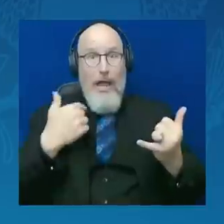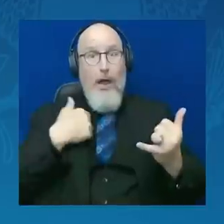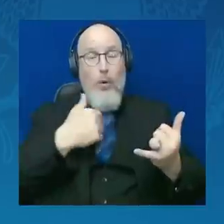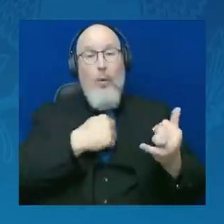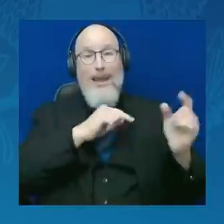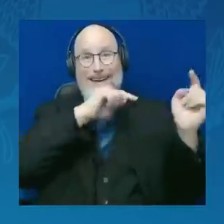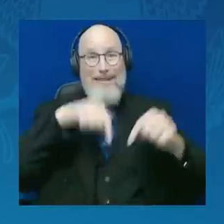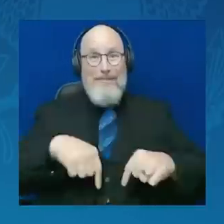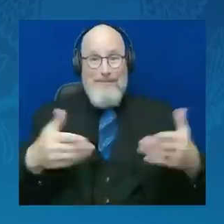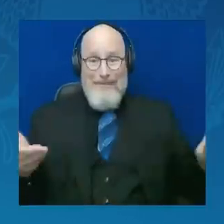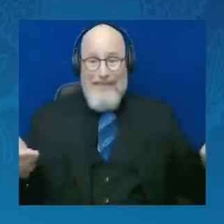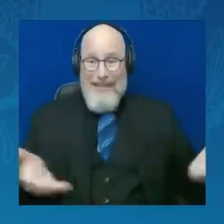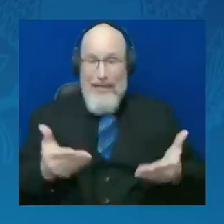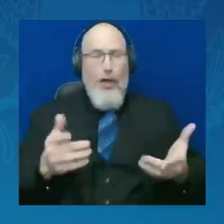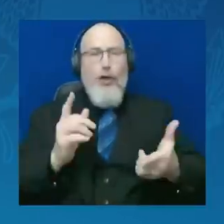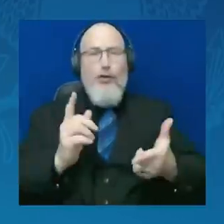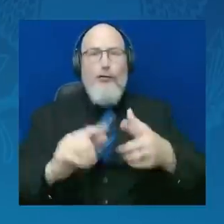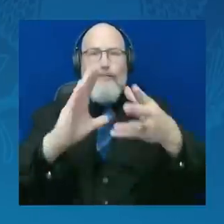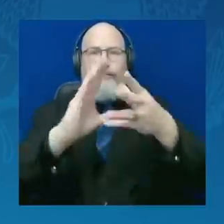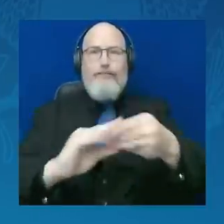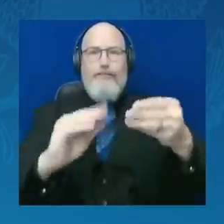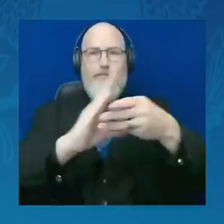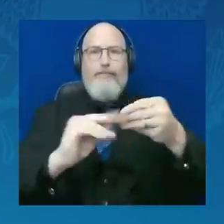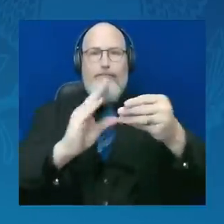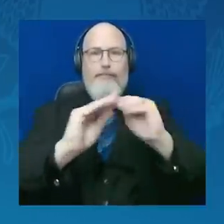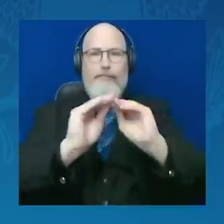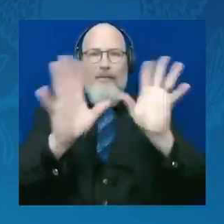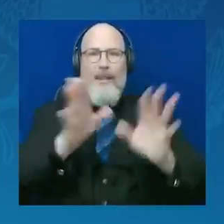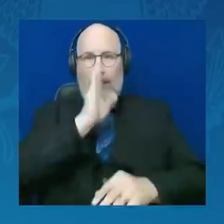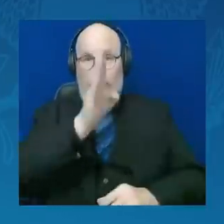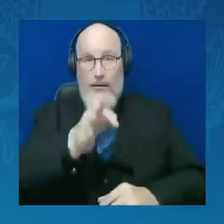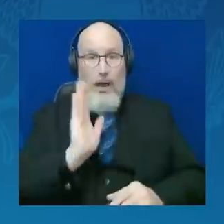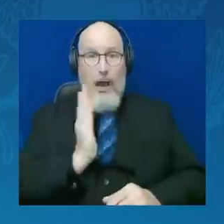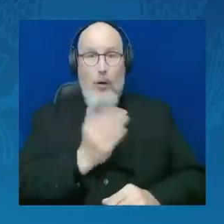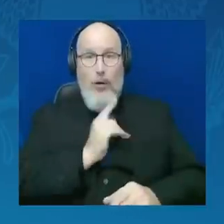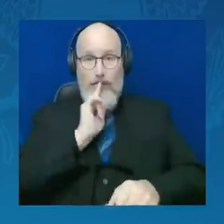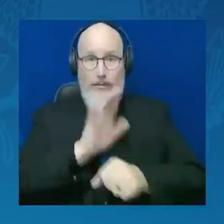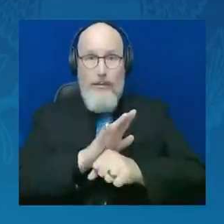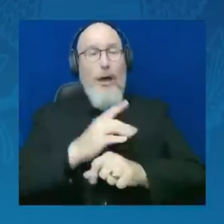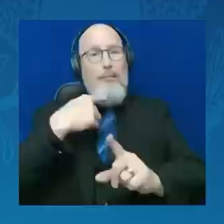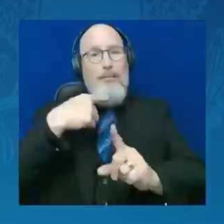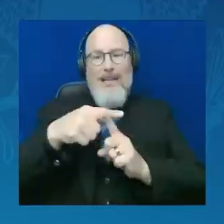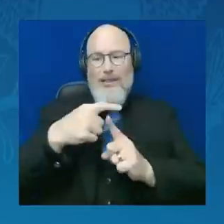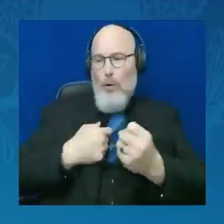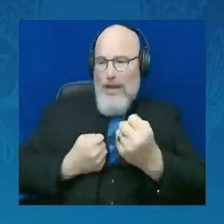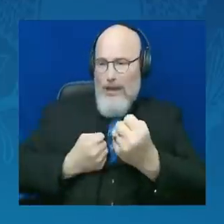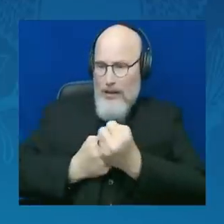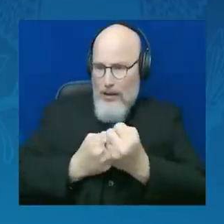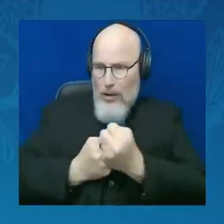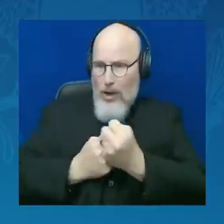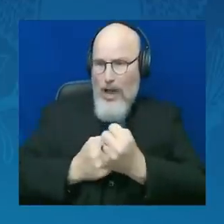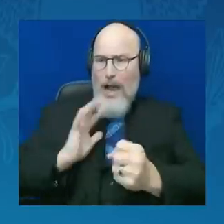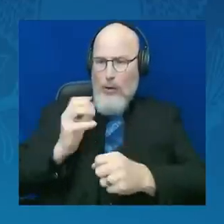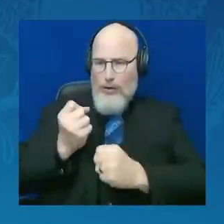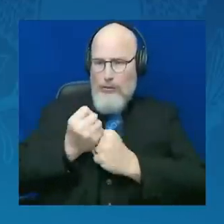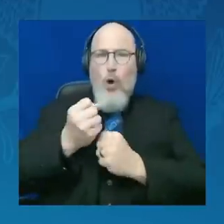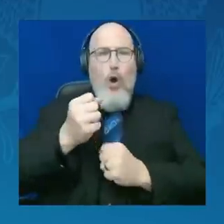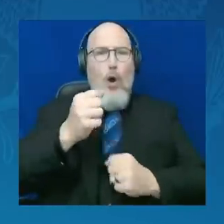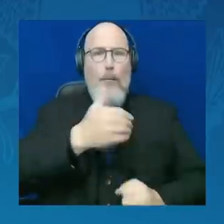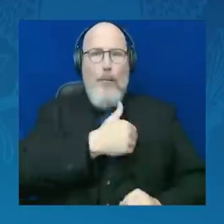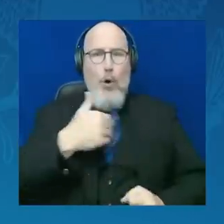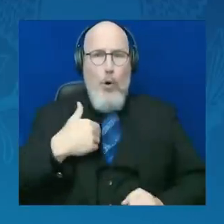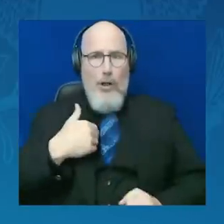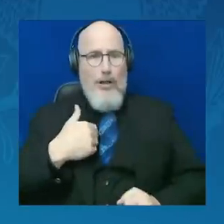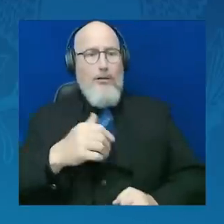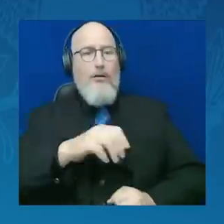reinforce our support of Poland and our allies through the EU and NATO alliance. In particular, as it